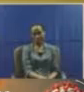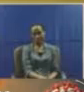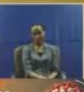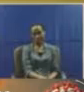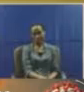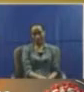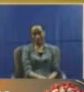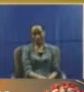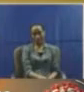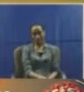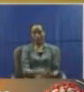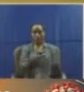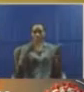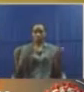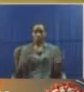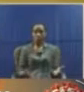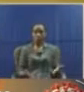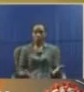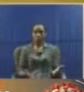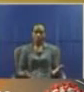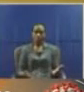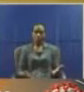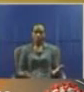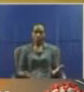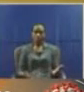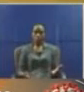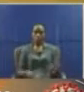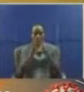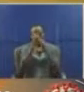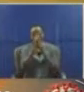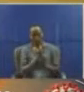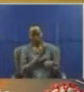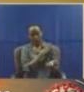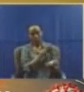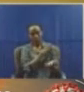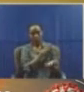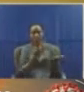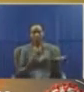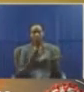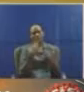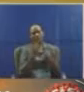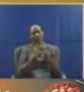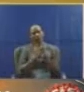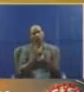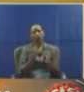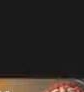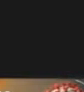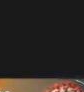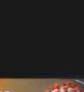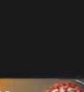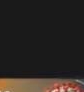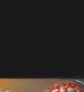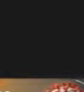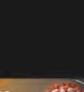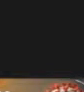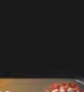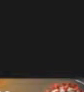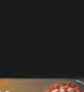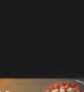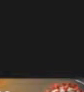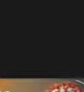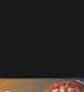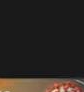Msan Kaghela. Honorable Minister, kawuphendule abantu balindile. Oh, I didn't know I'm